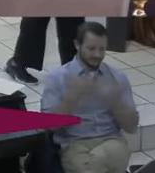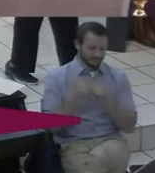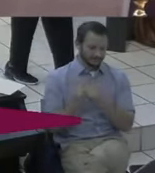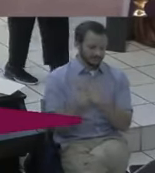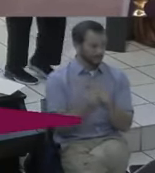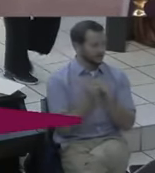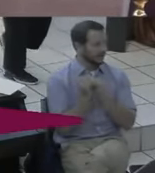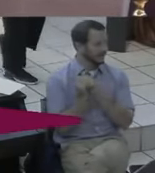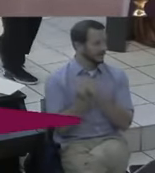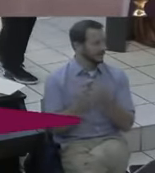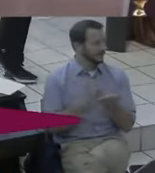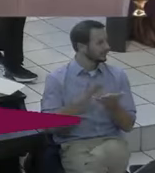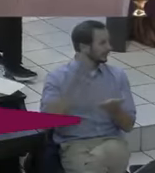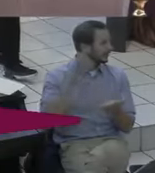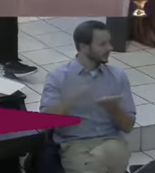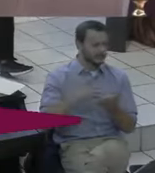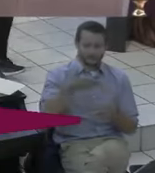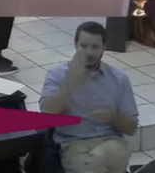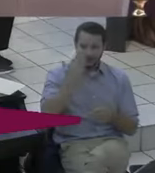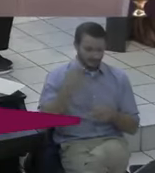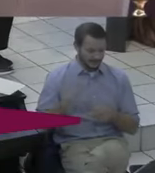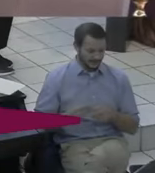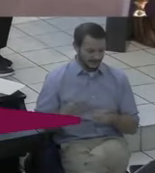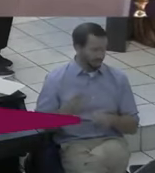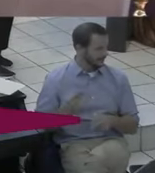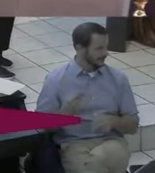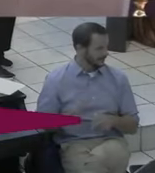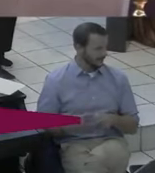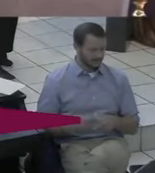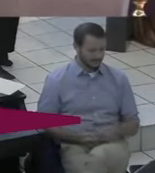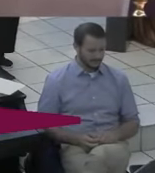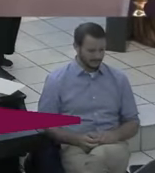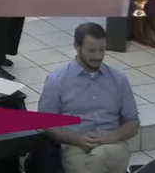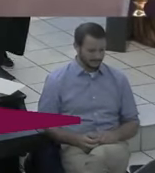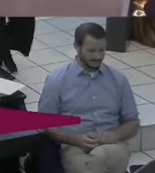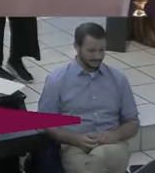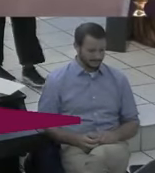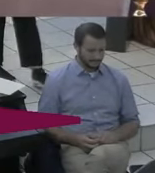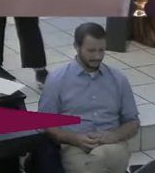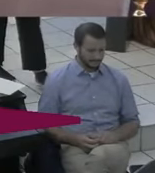Rise up together, praise God's name.